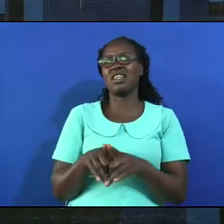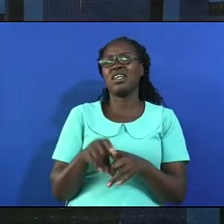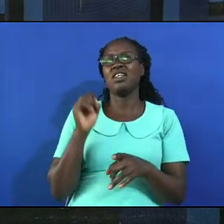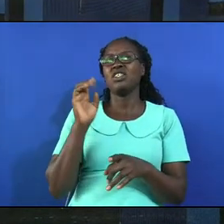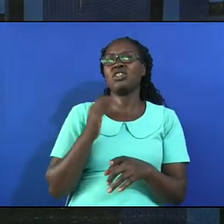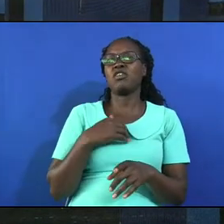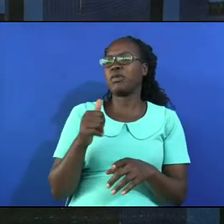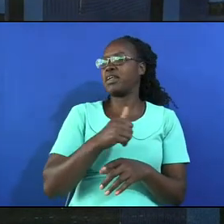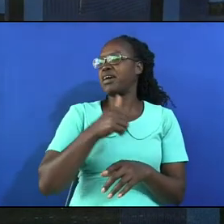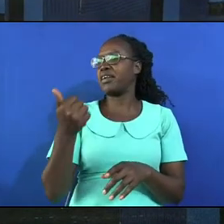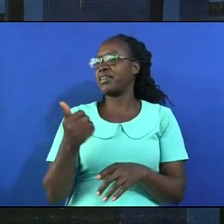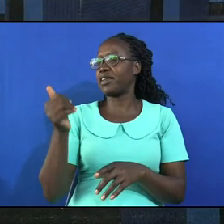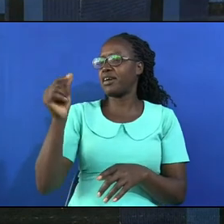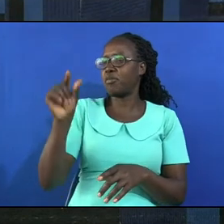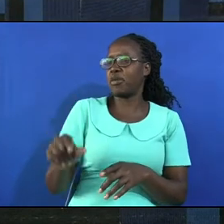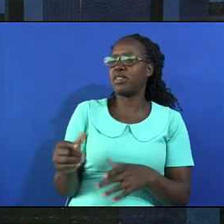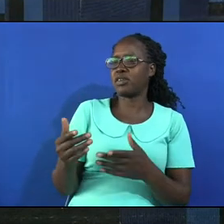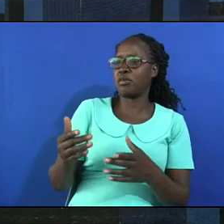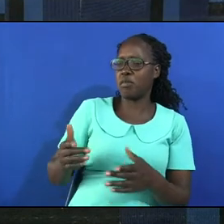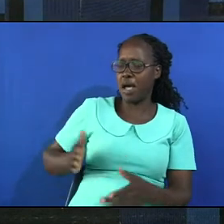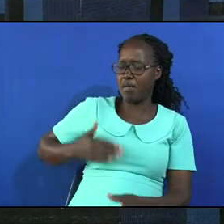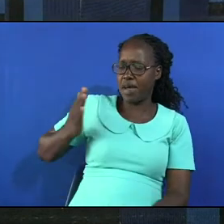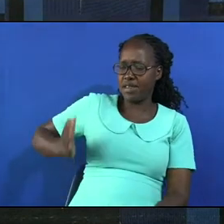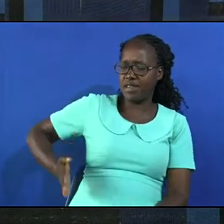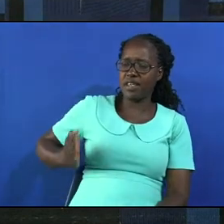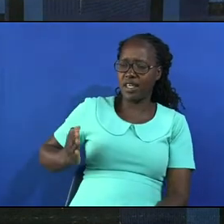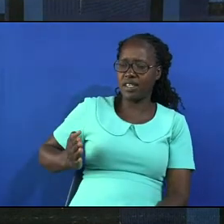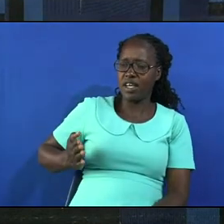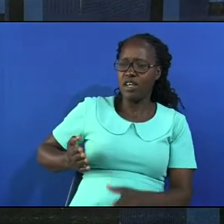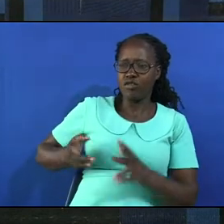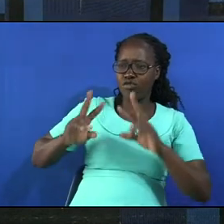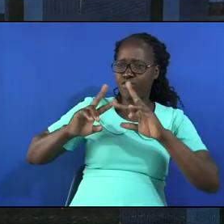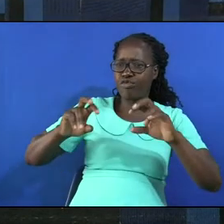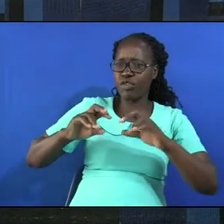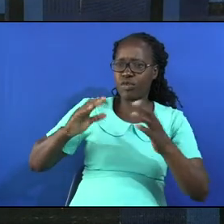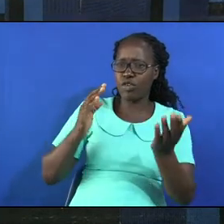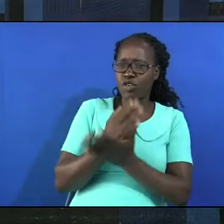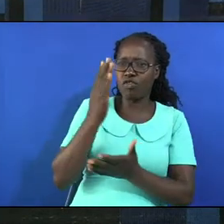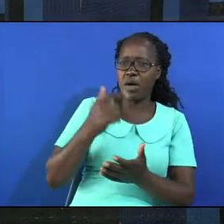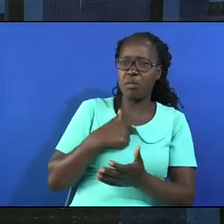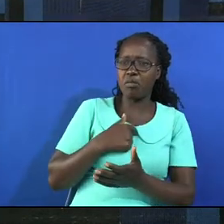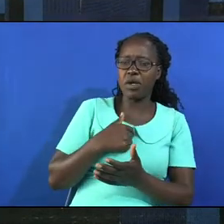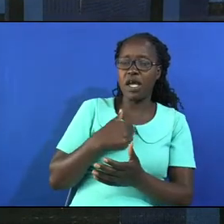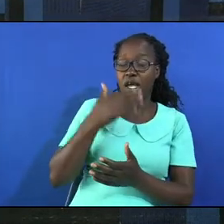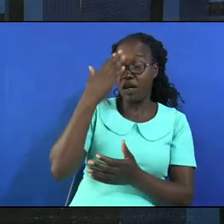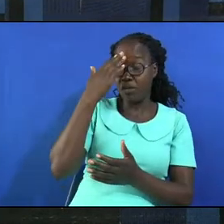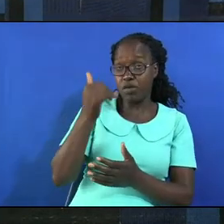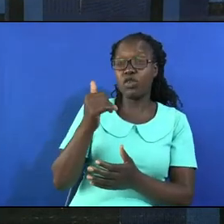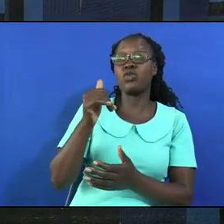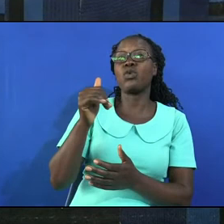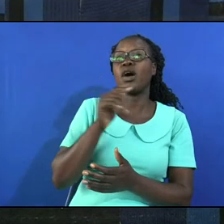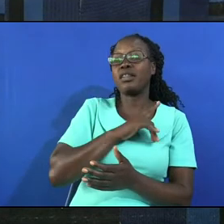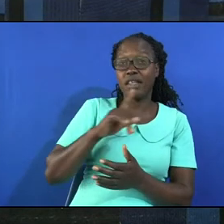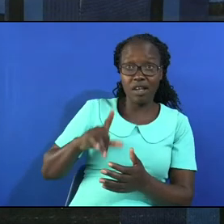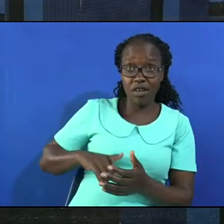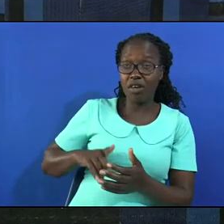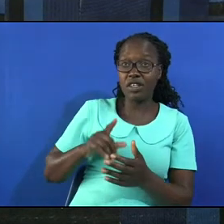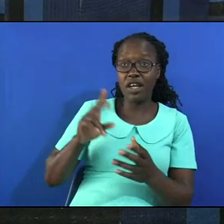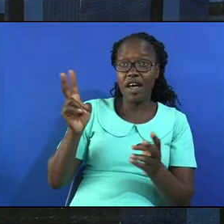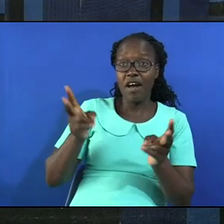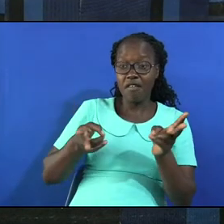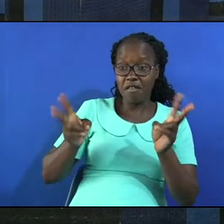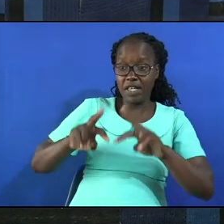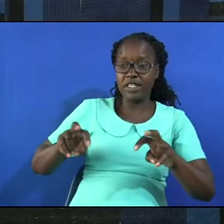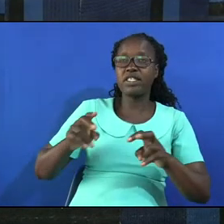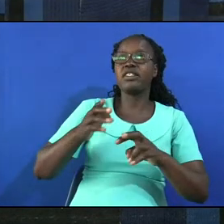should have been another person by my side to validate me, because you have the Lord validating you. If we are together, say